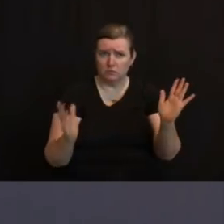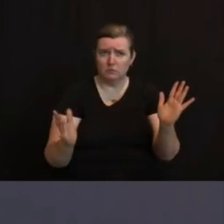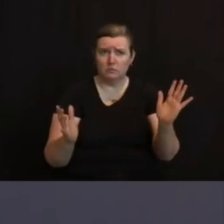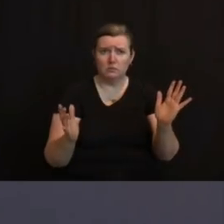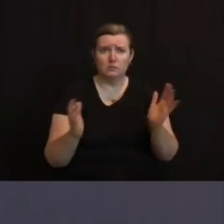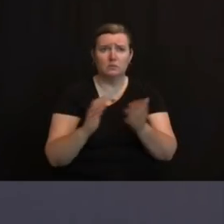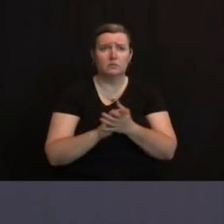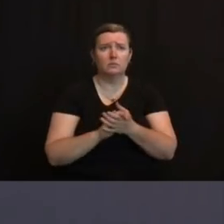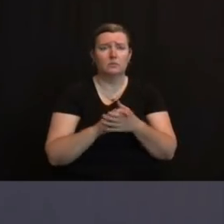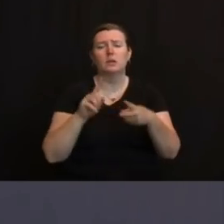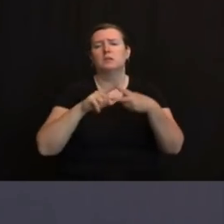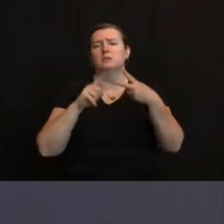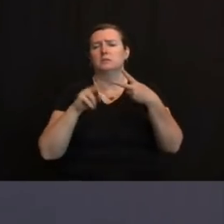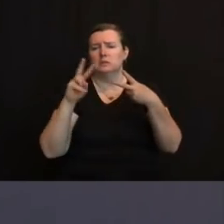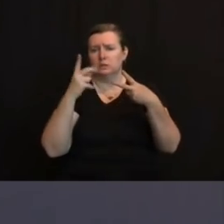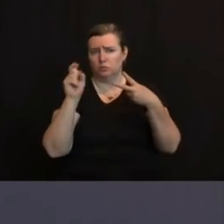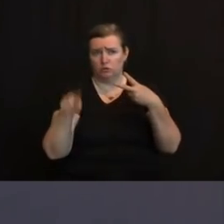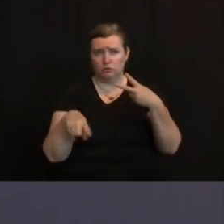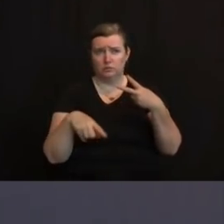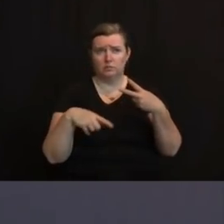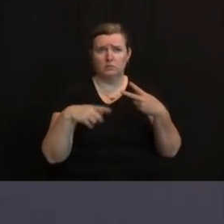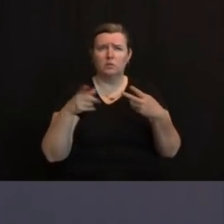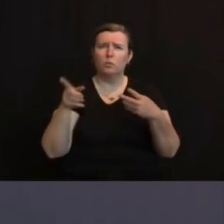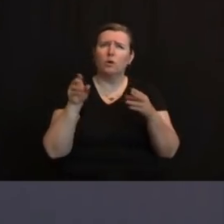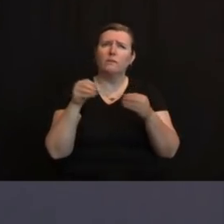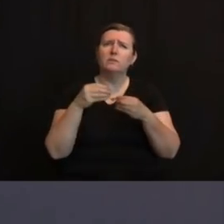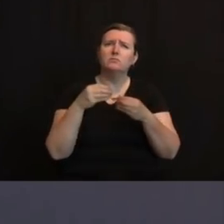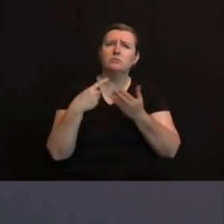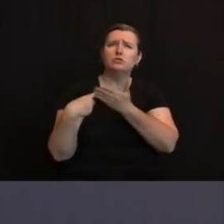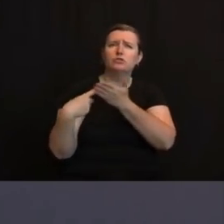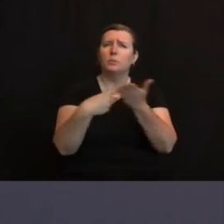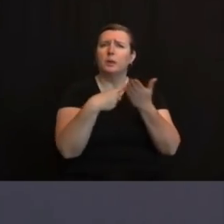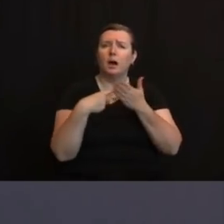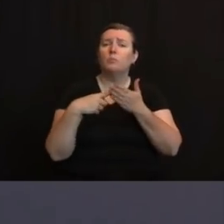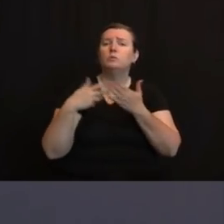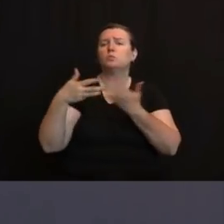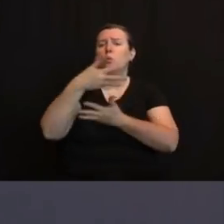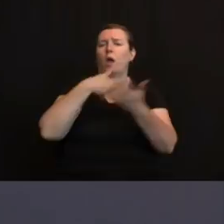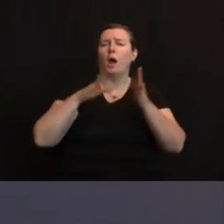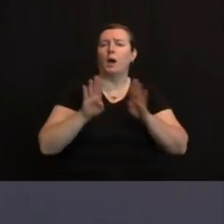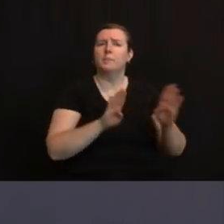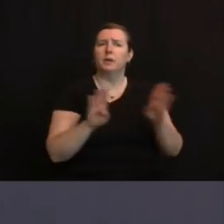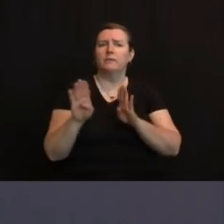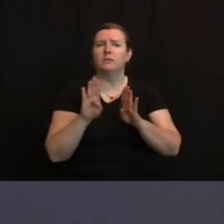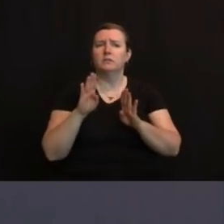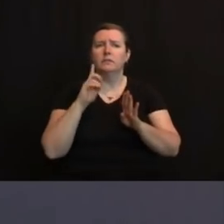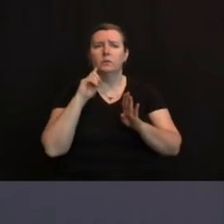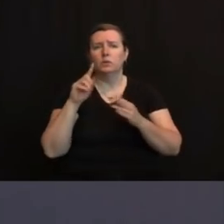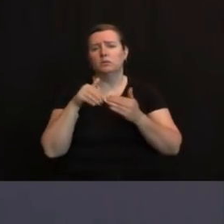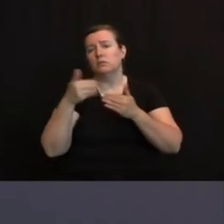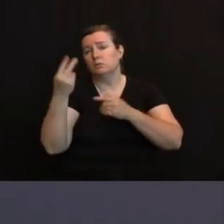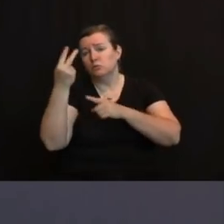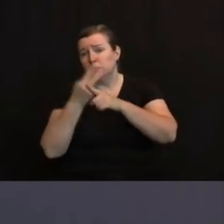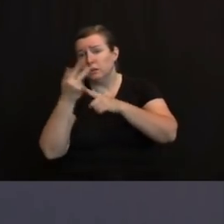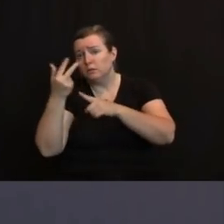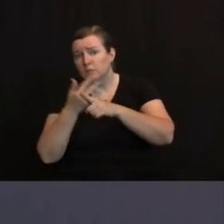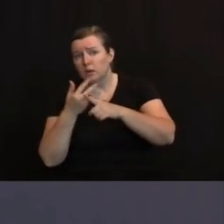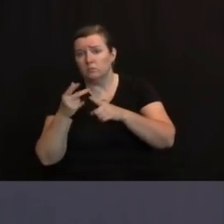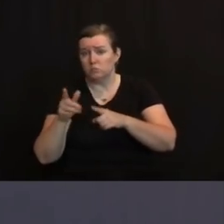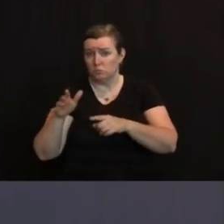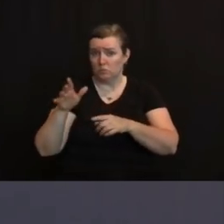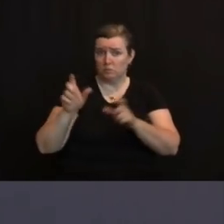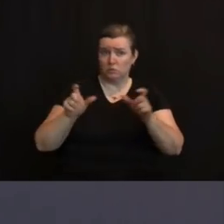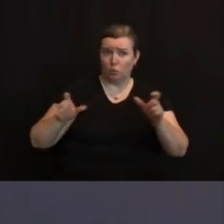second, predictive models from your office show that social behavior within the next month will have a huge impact on a second wave of infections and could be the difference between a peak